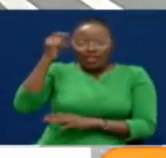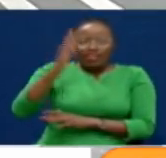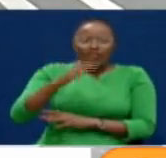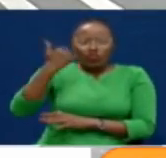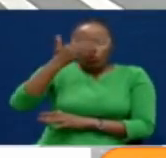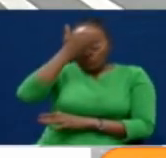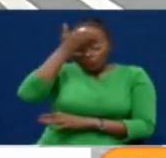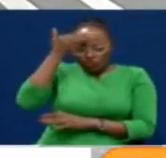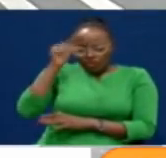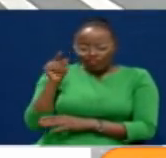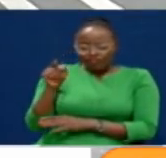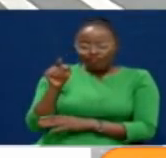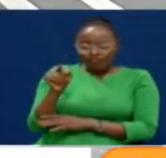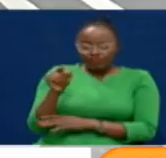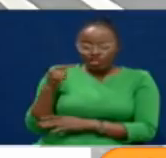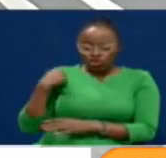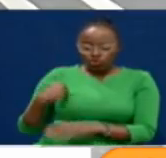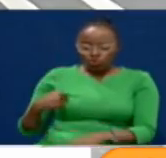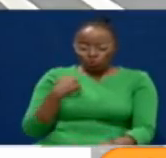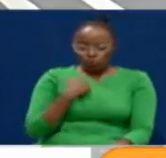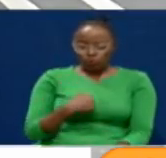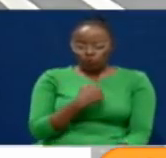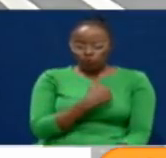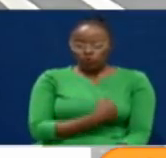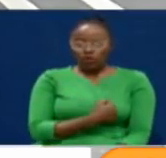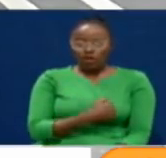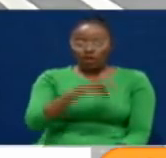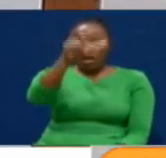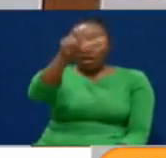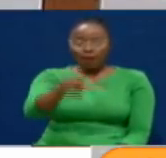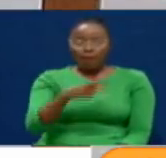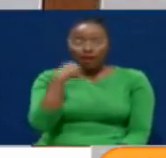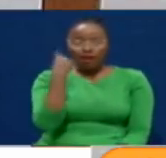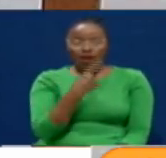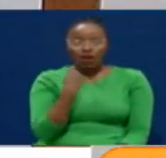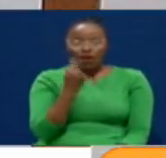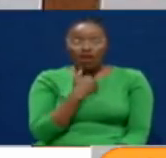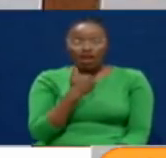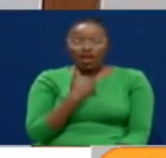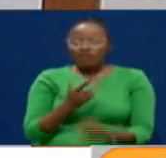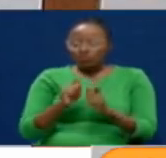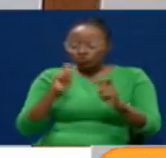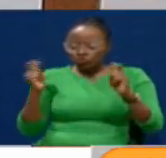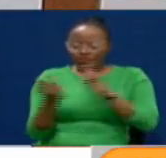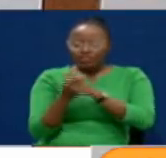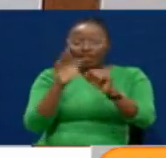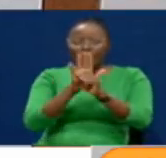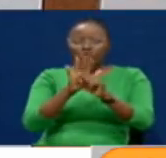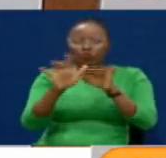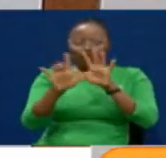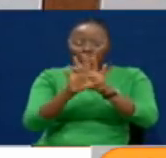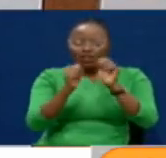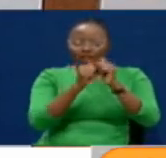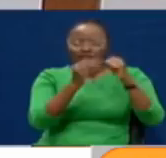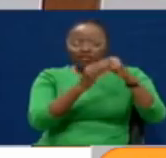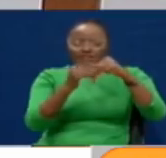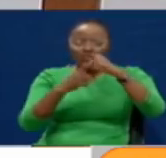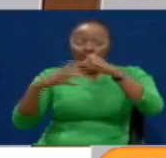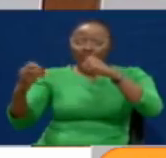Sir Charles was the person who had to undo a lot of colonial laws in the 60s.